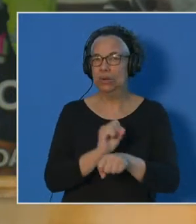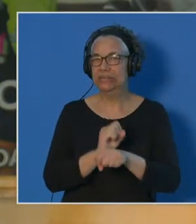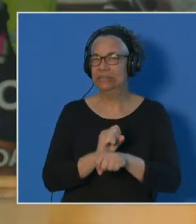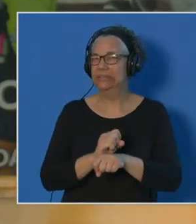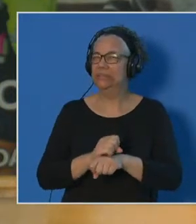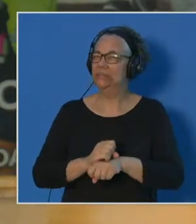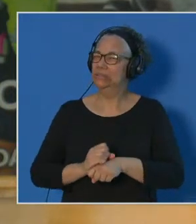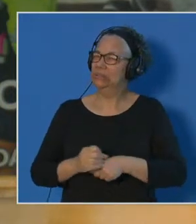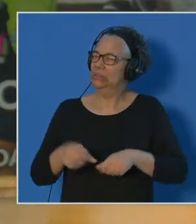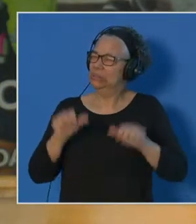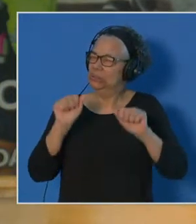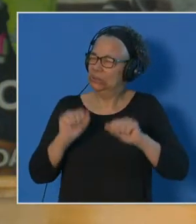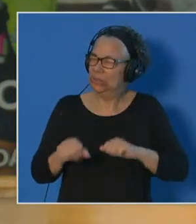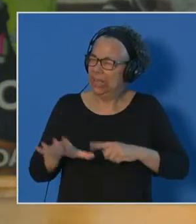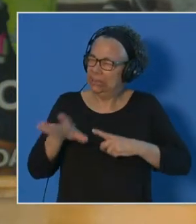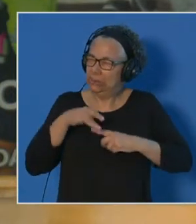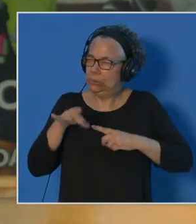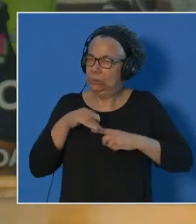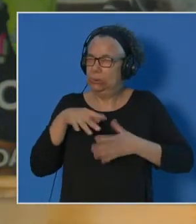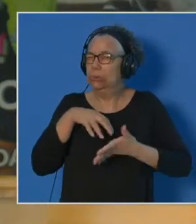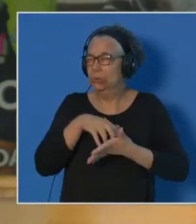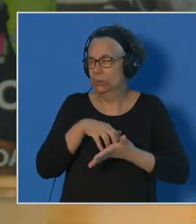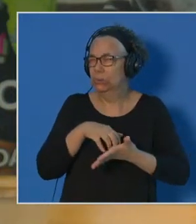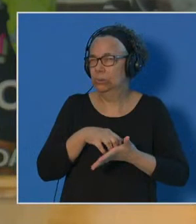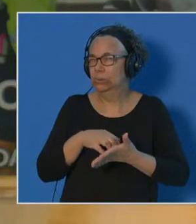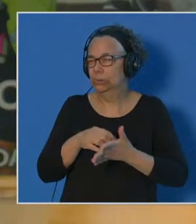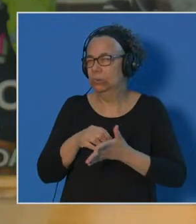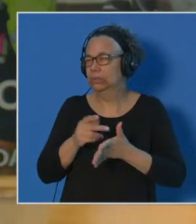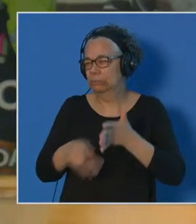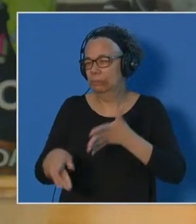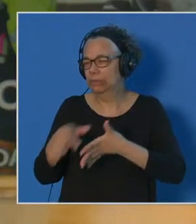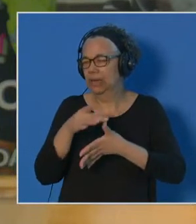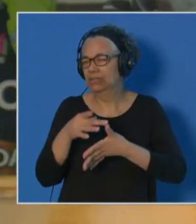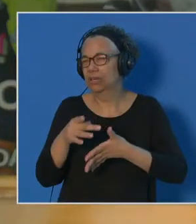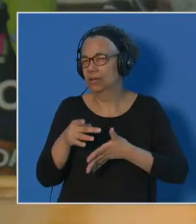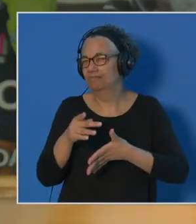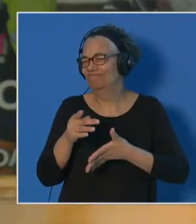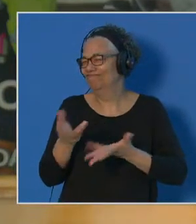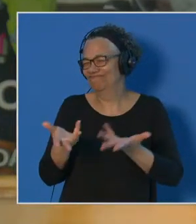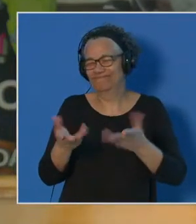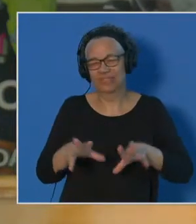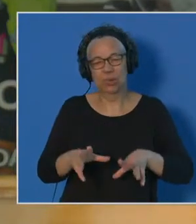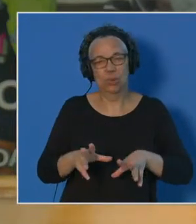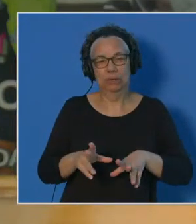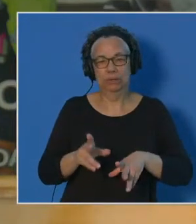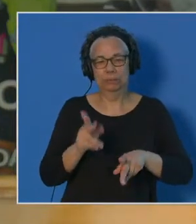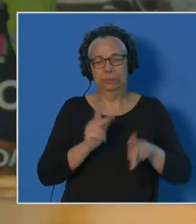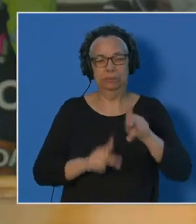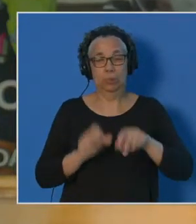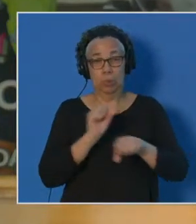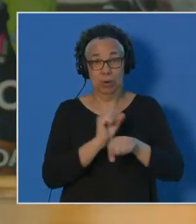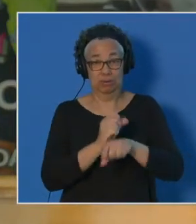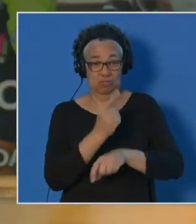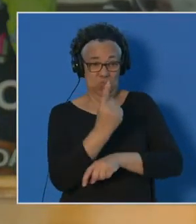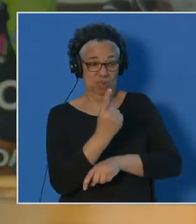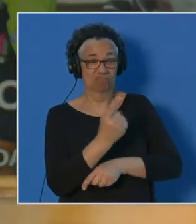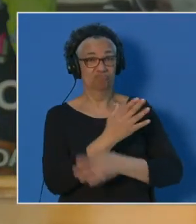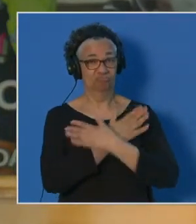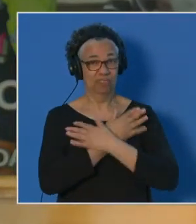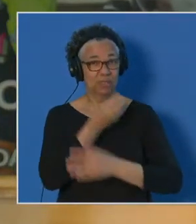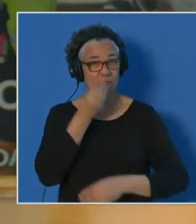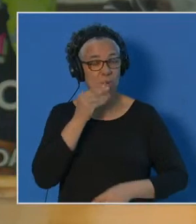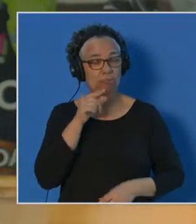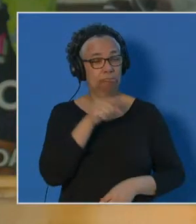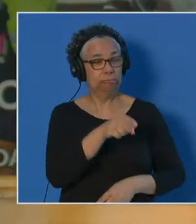vulnerable populations. And what we don't want to do is see a situation where a person works at one rest home facility, for example, and